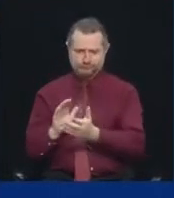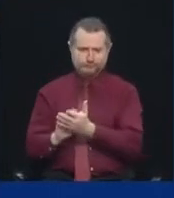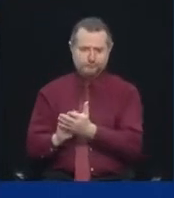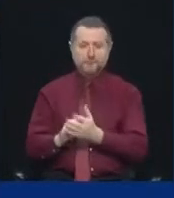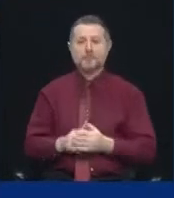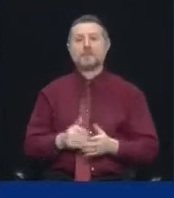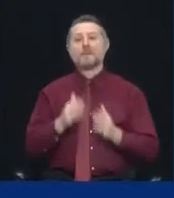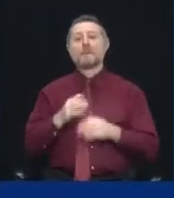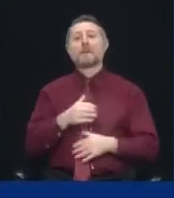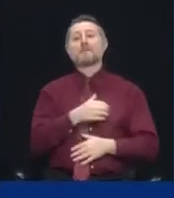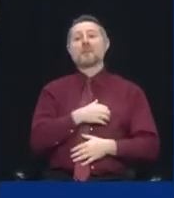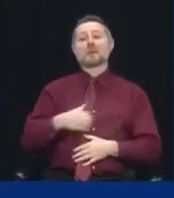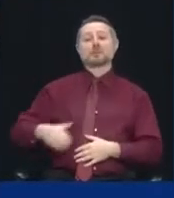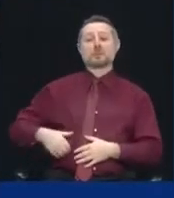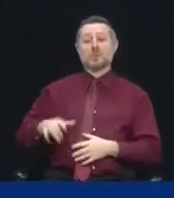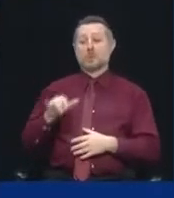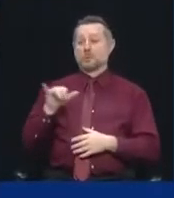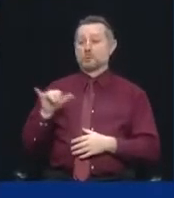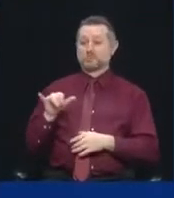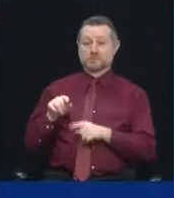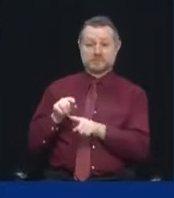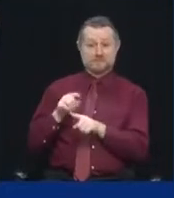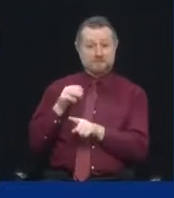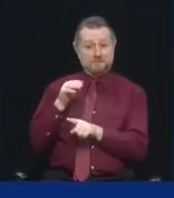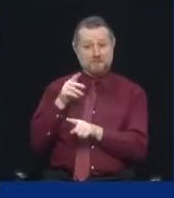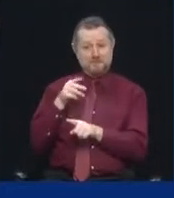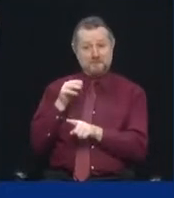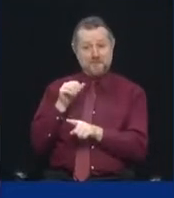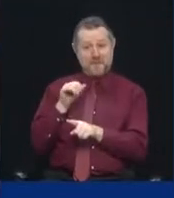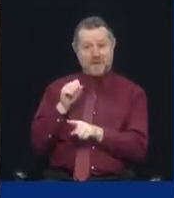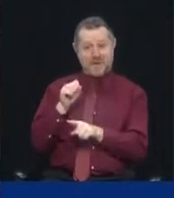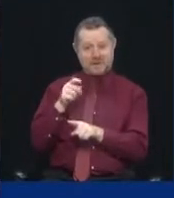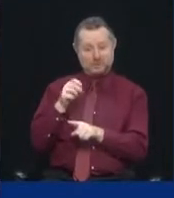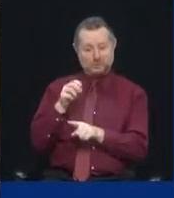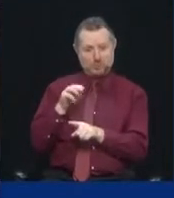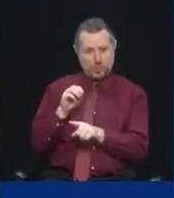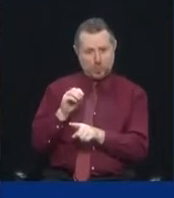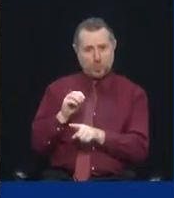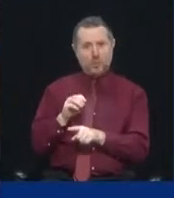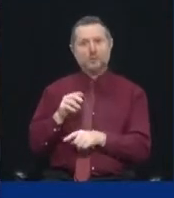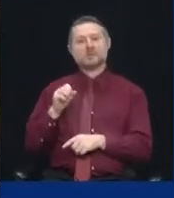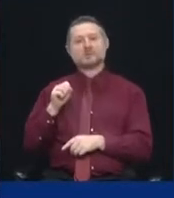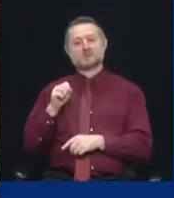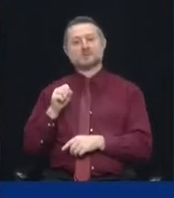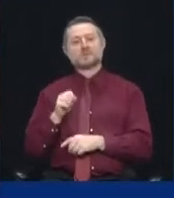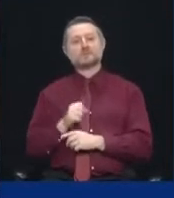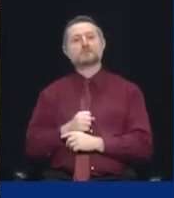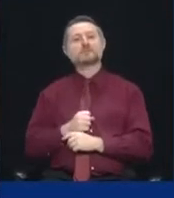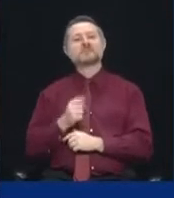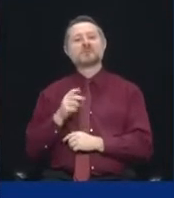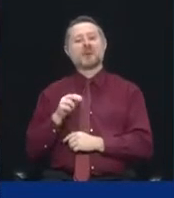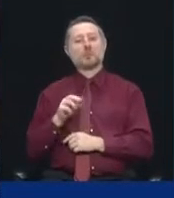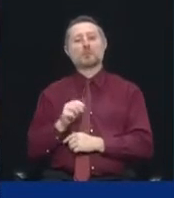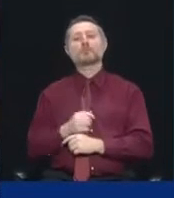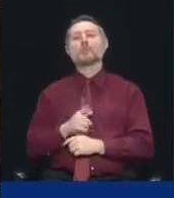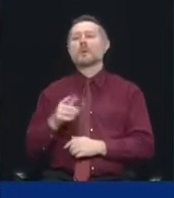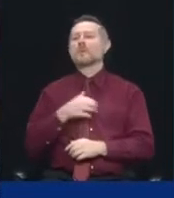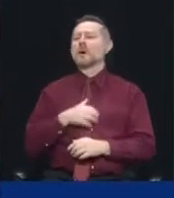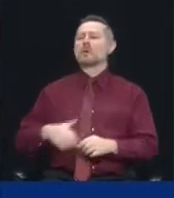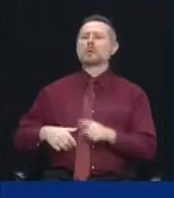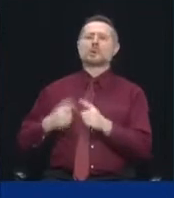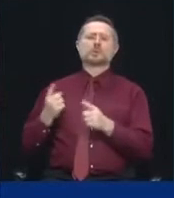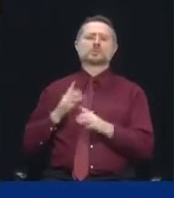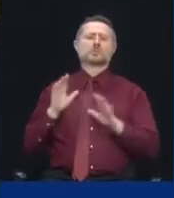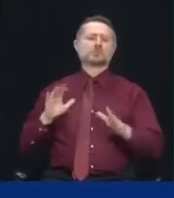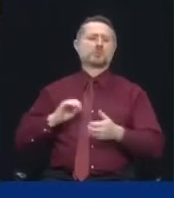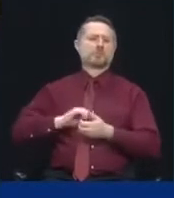Mayor of Yonkers, Mike Spano, who's hosting us today. The mayor has always been a great partner,